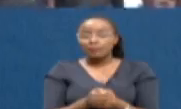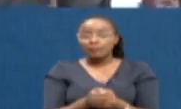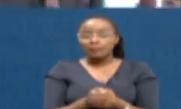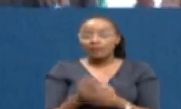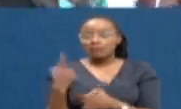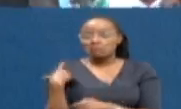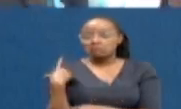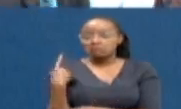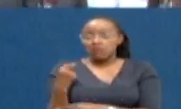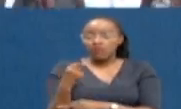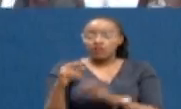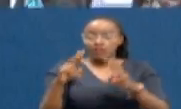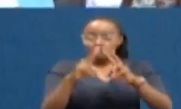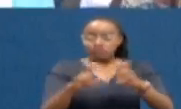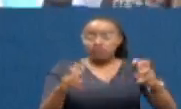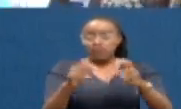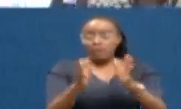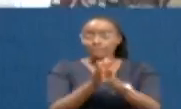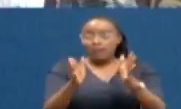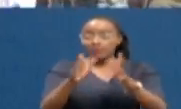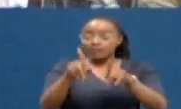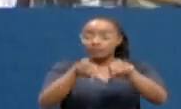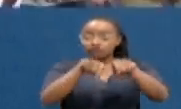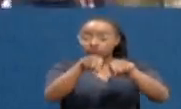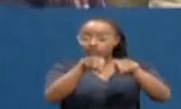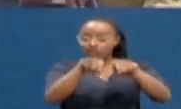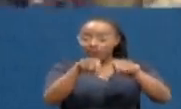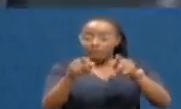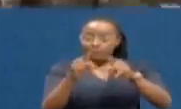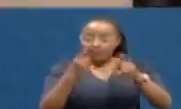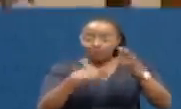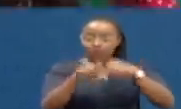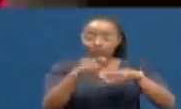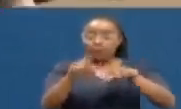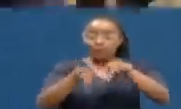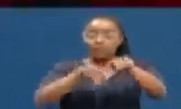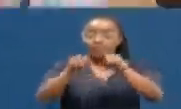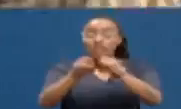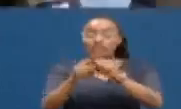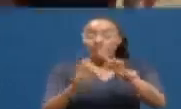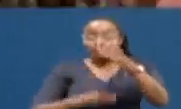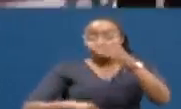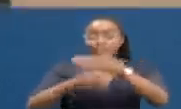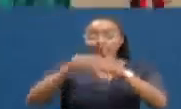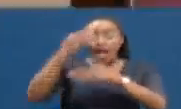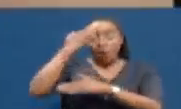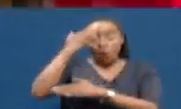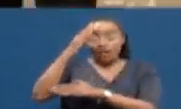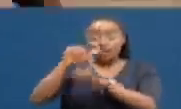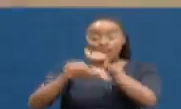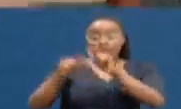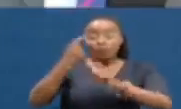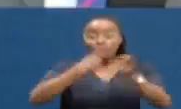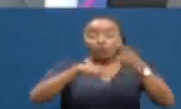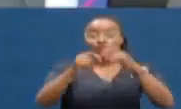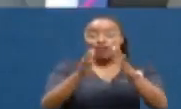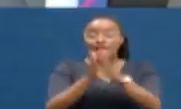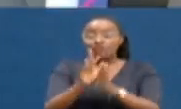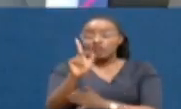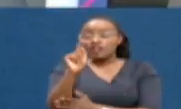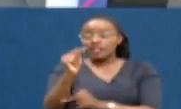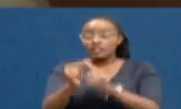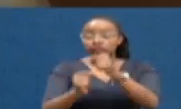The latest assessment by Public Procurement Regulatory Authority shows an increased level of awareness on procurement and